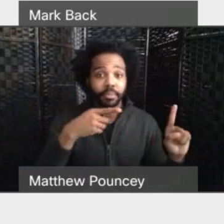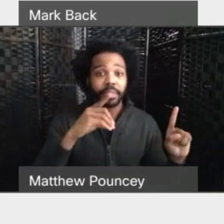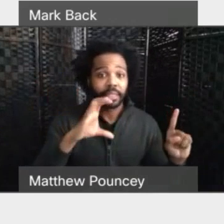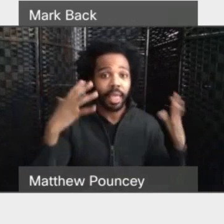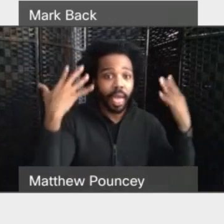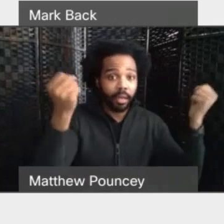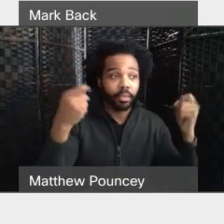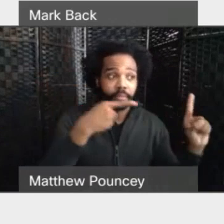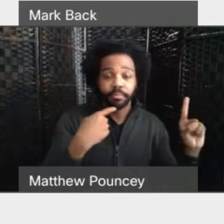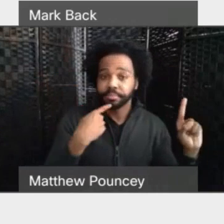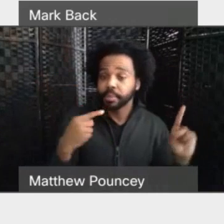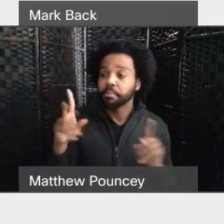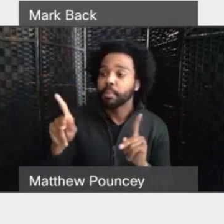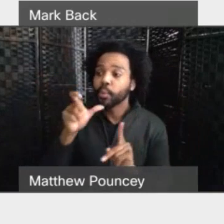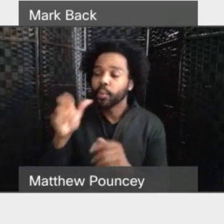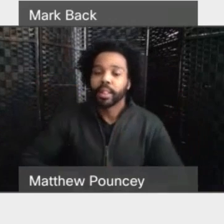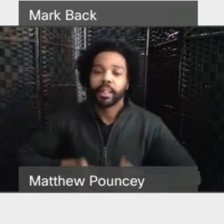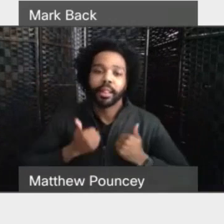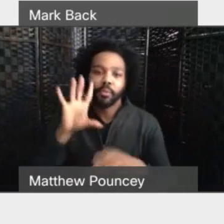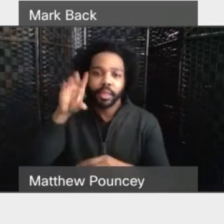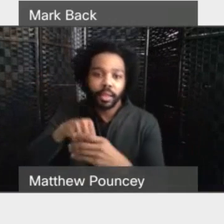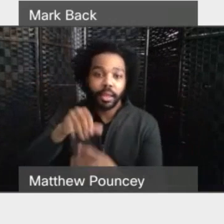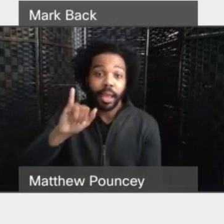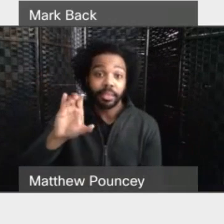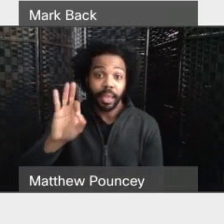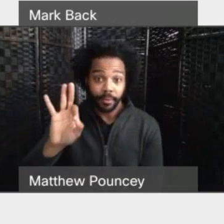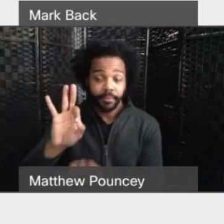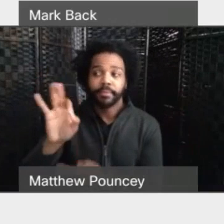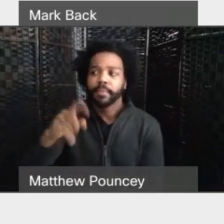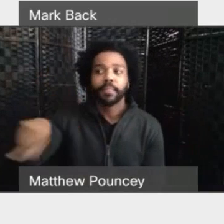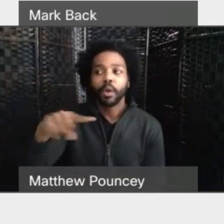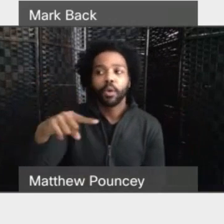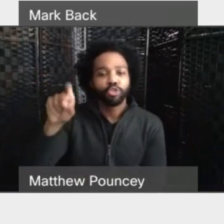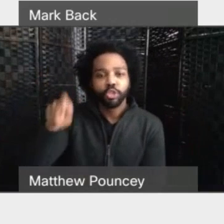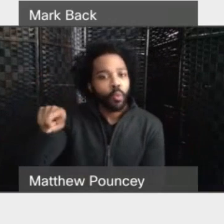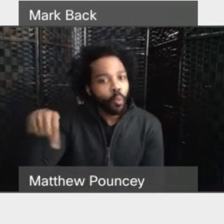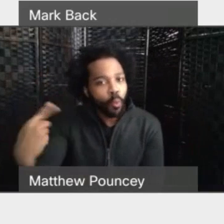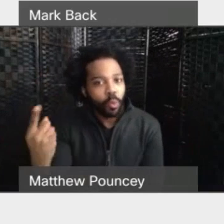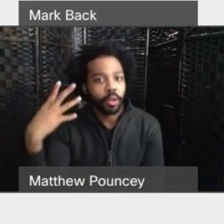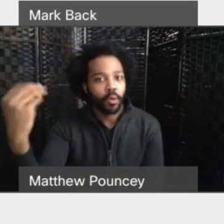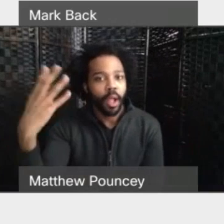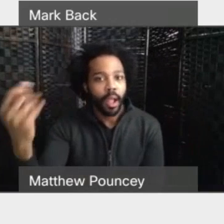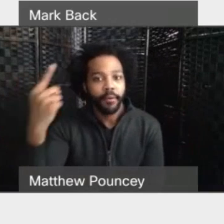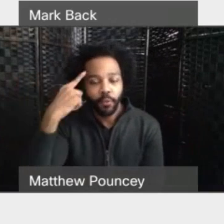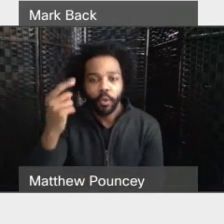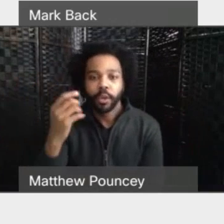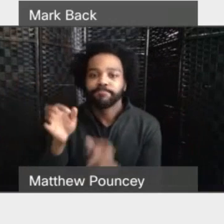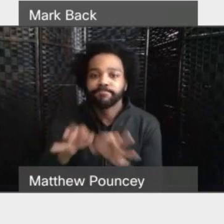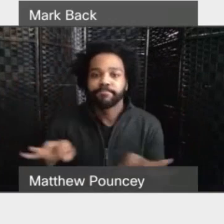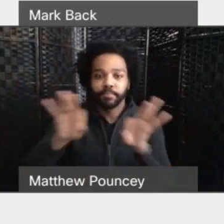says that people who live in intermediate care facilities should only be going out for essential